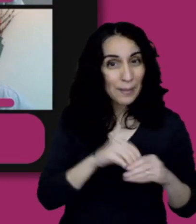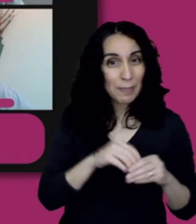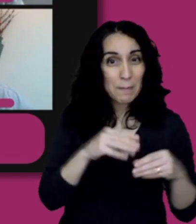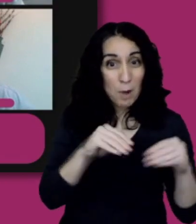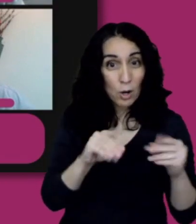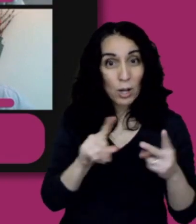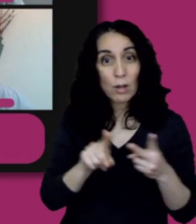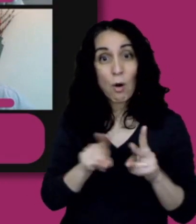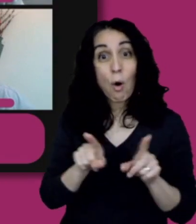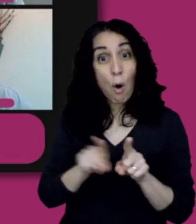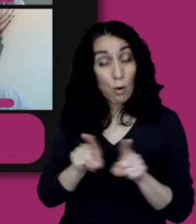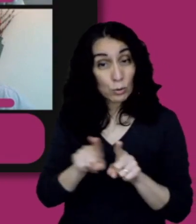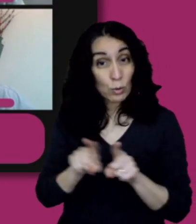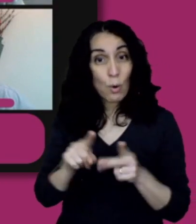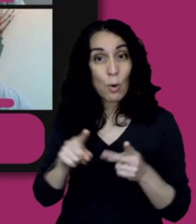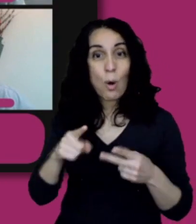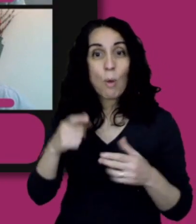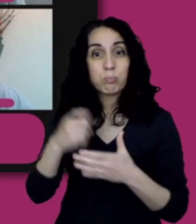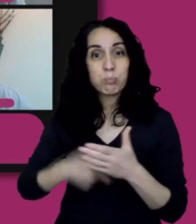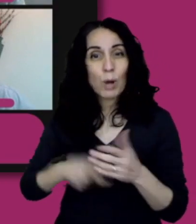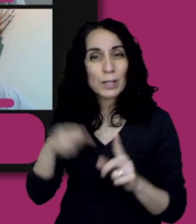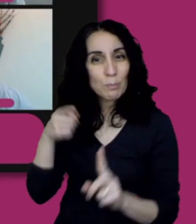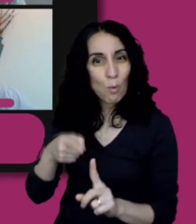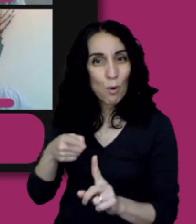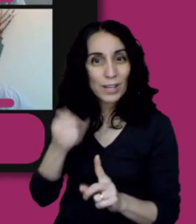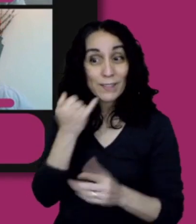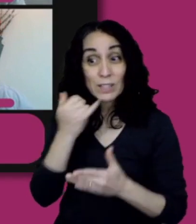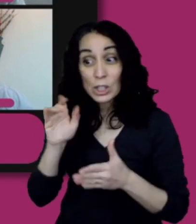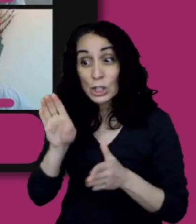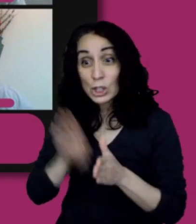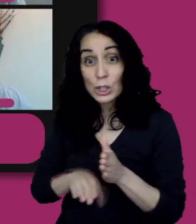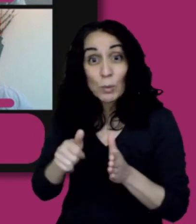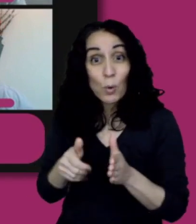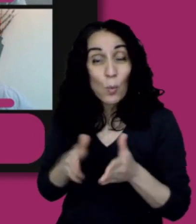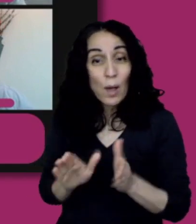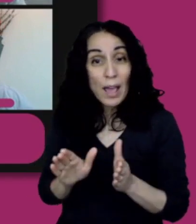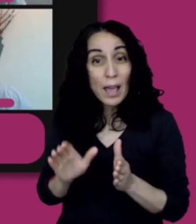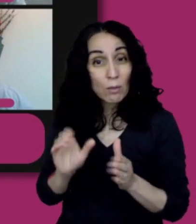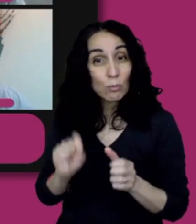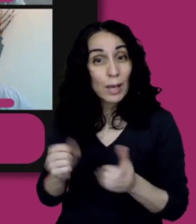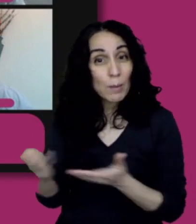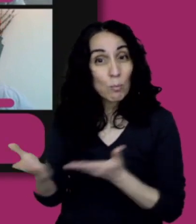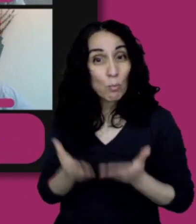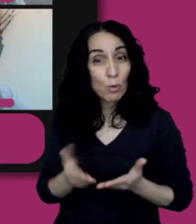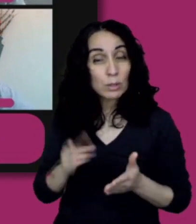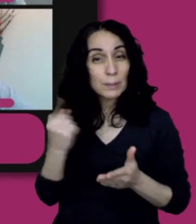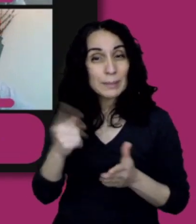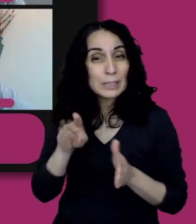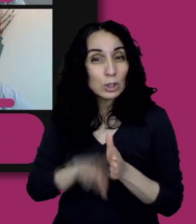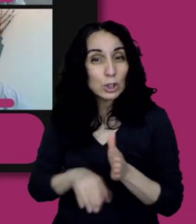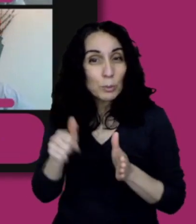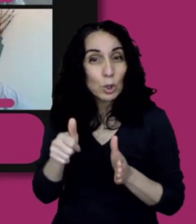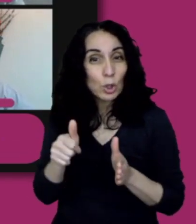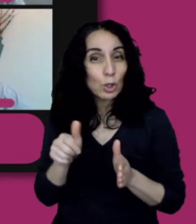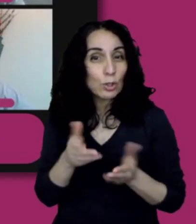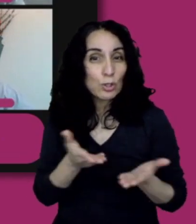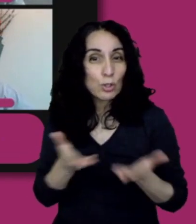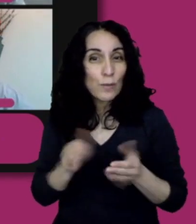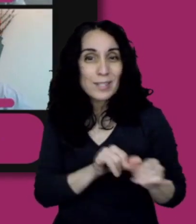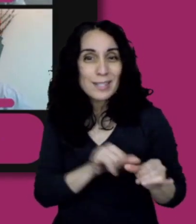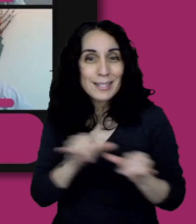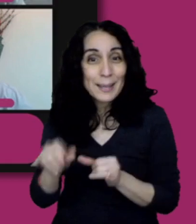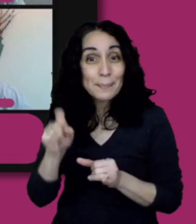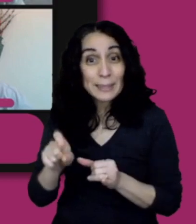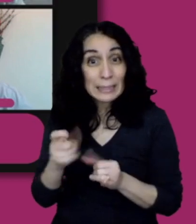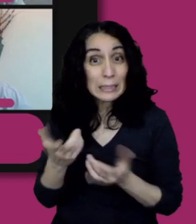as you mentioned, price point can also be another thing. That if there's a cheaper way to produce something or a cheaper product that you can bring to the market that